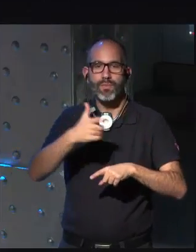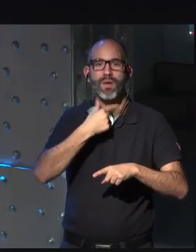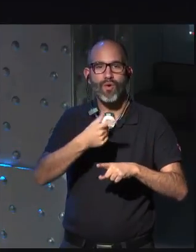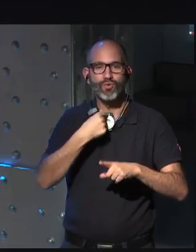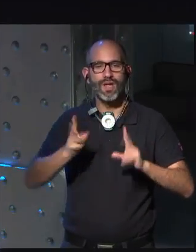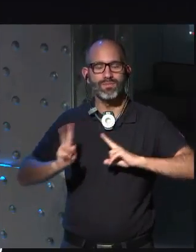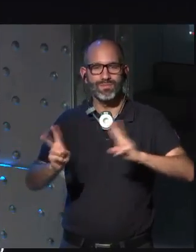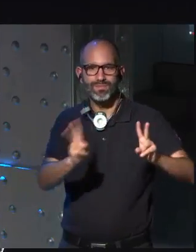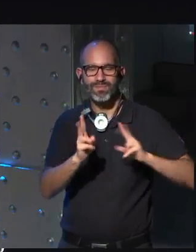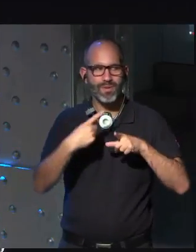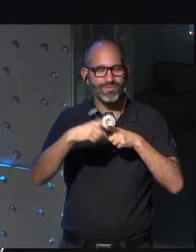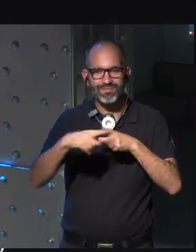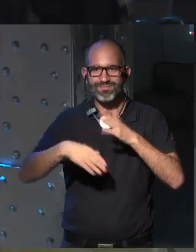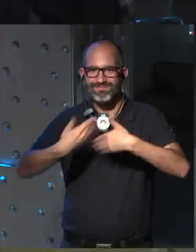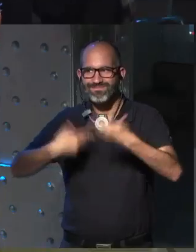like,